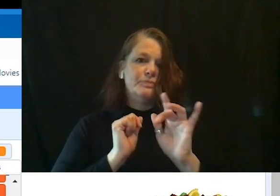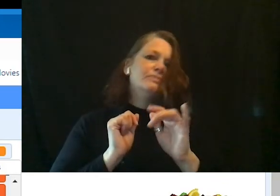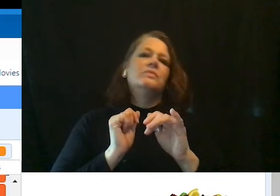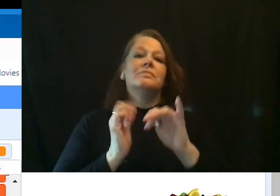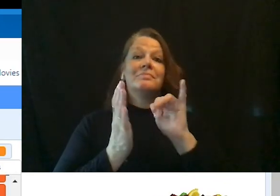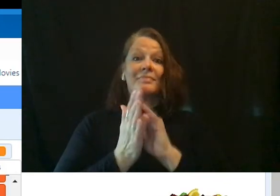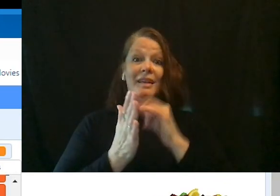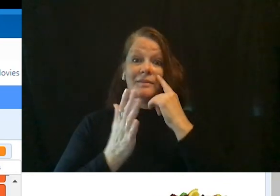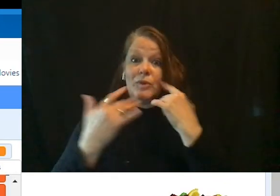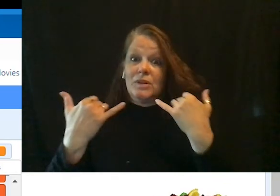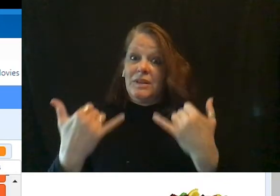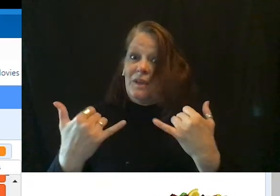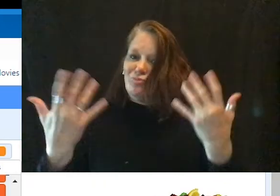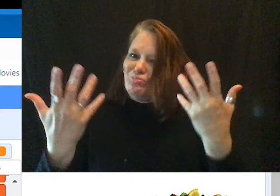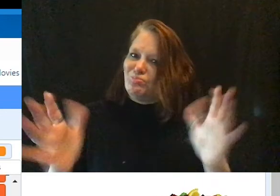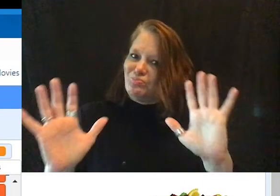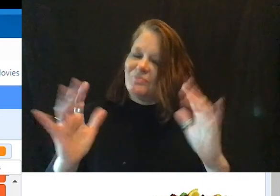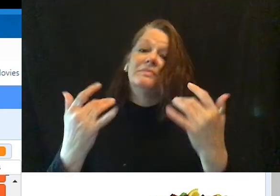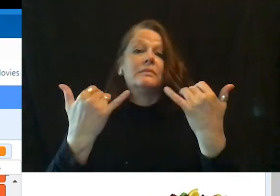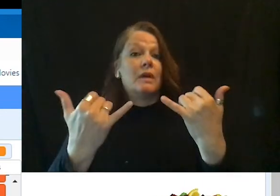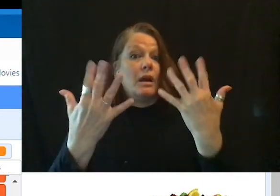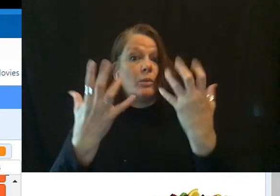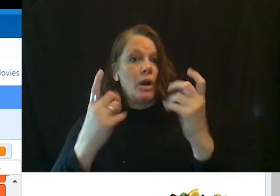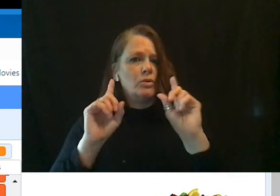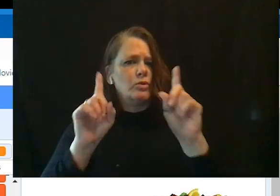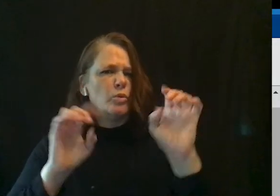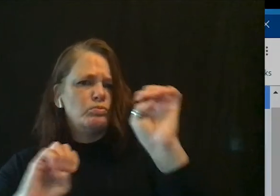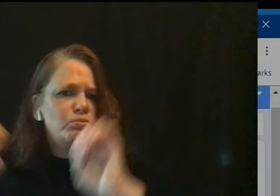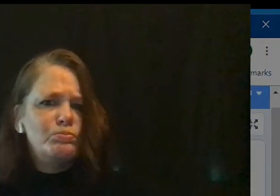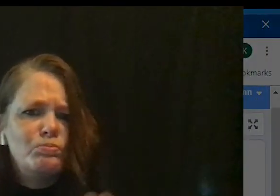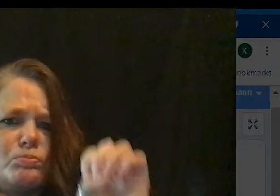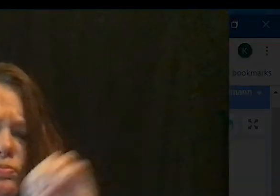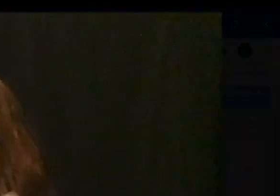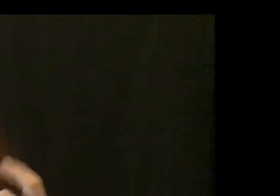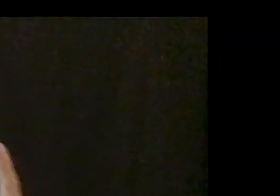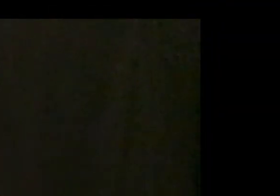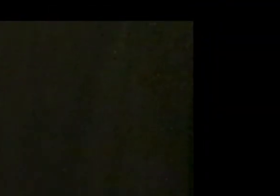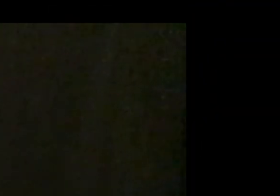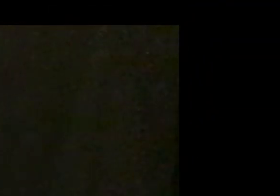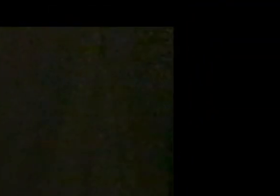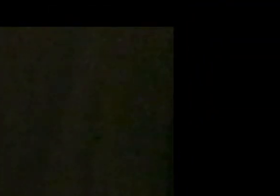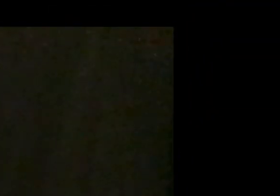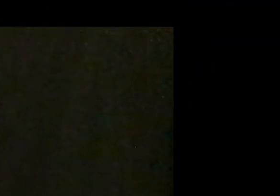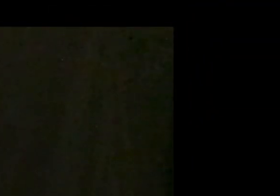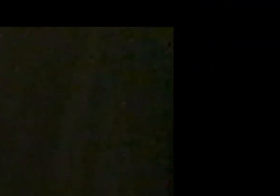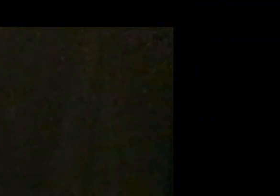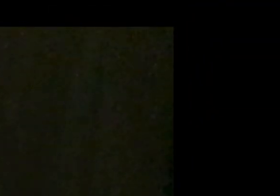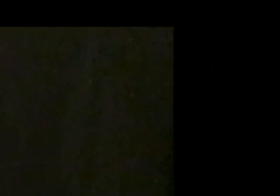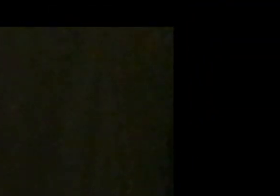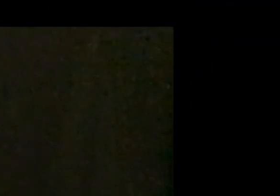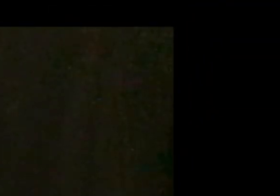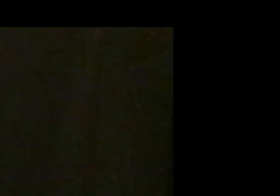So that's all for now. I'm going to have you guys go experiment with variables and lists.